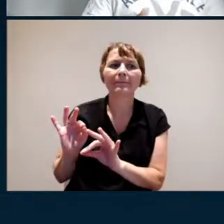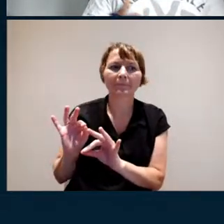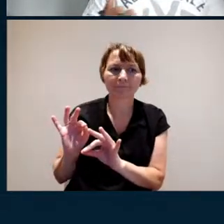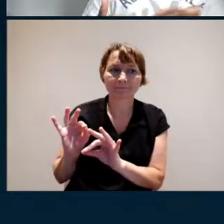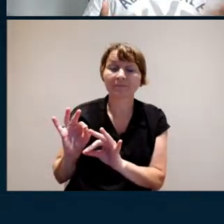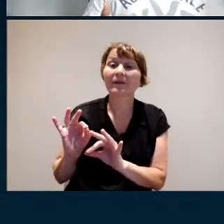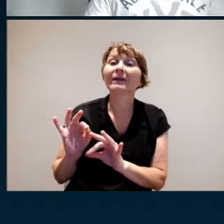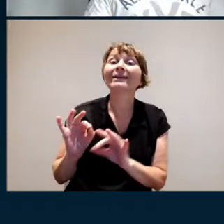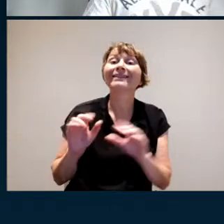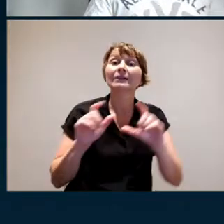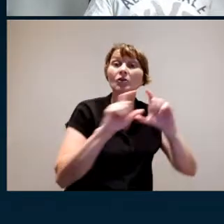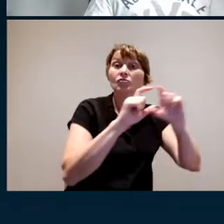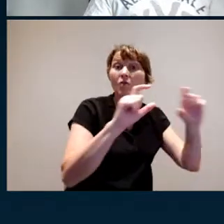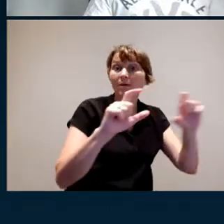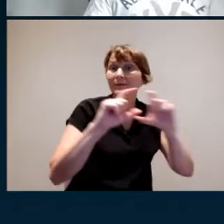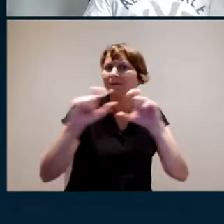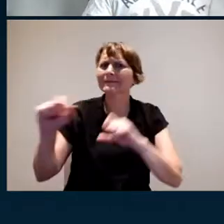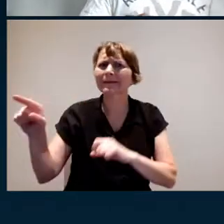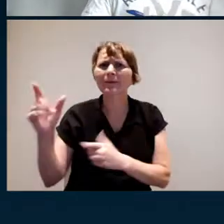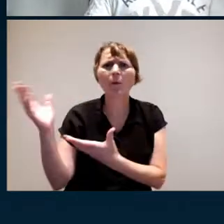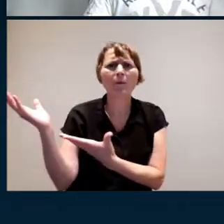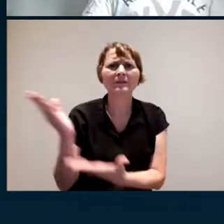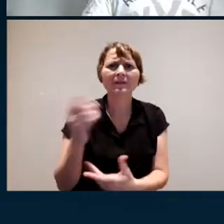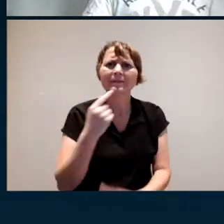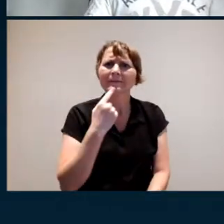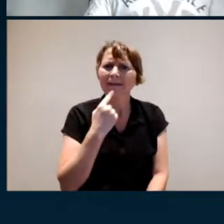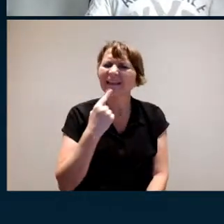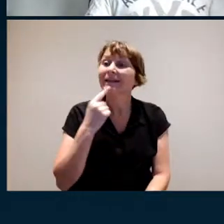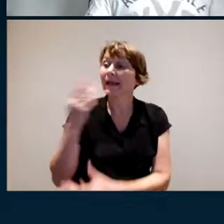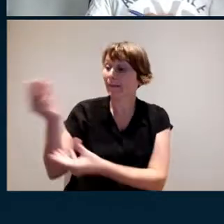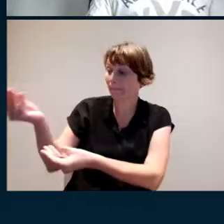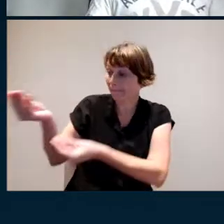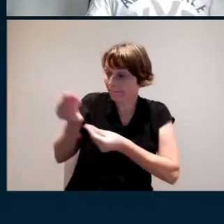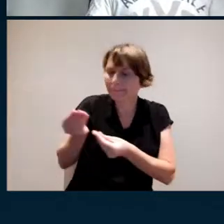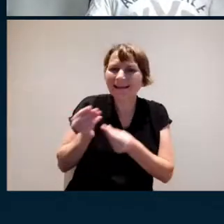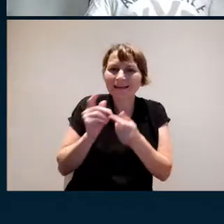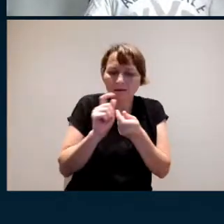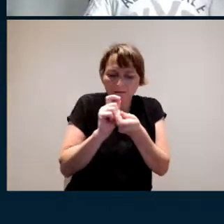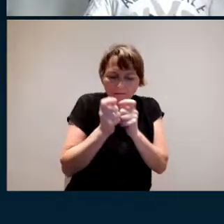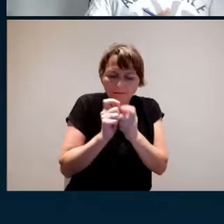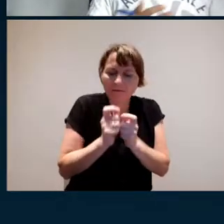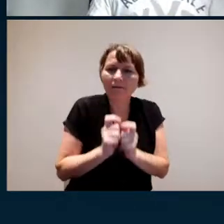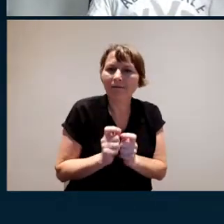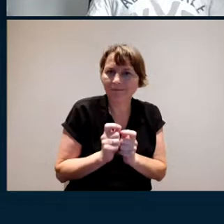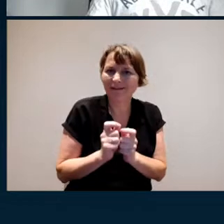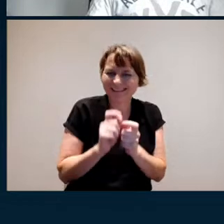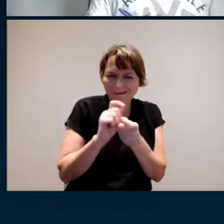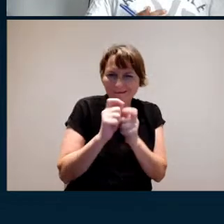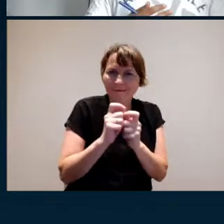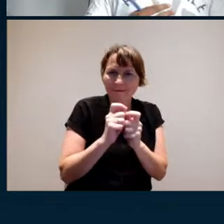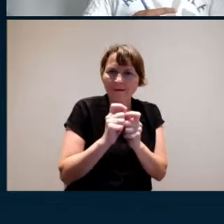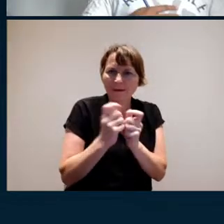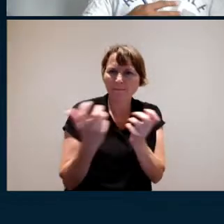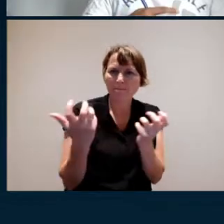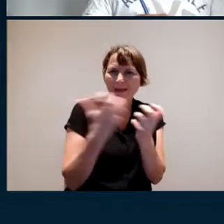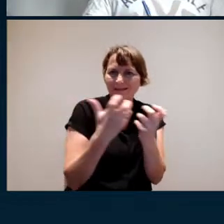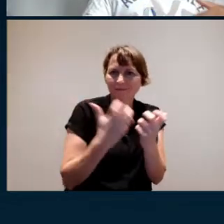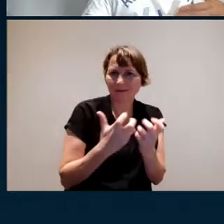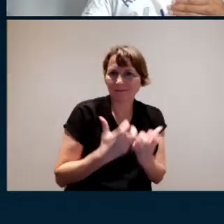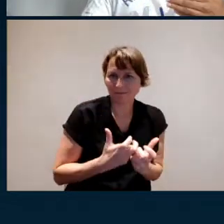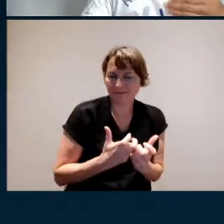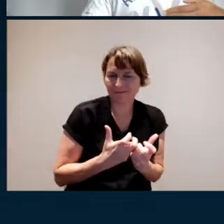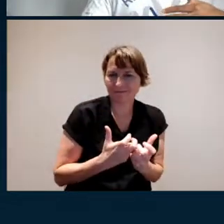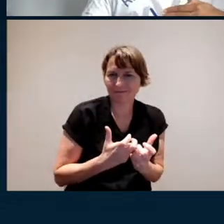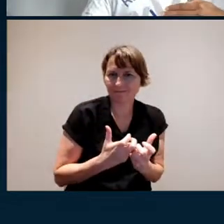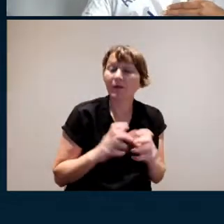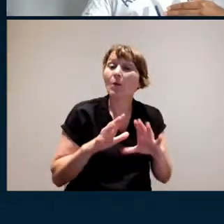these Azure services, as I said, they are going to tailor it. When I'm using the word tailoring it, they are going to change the